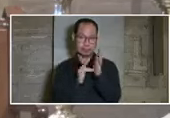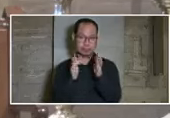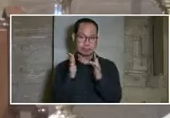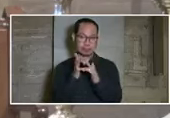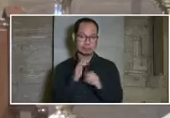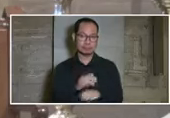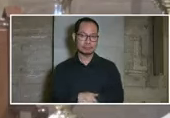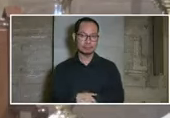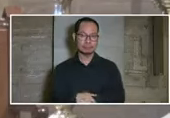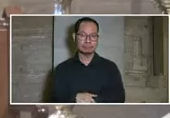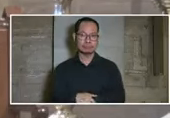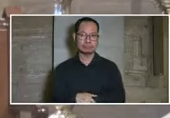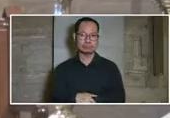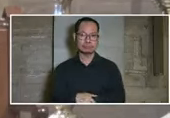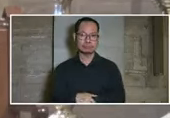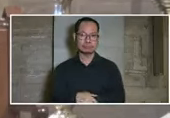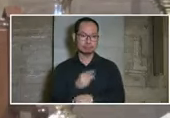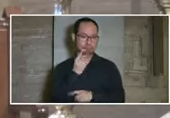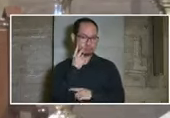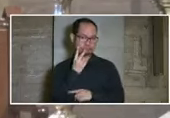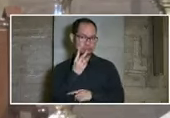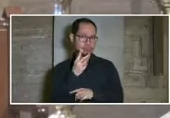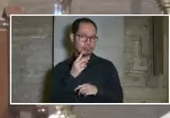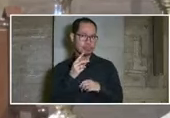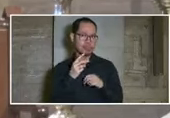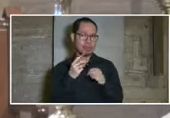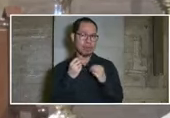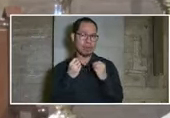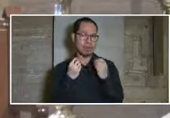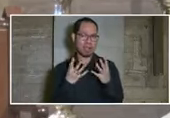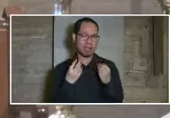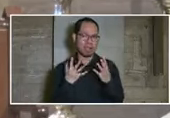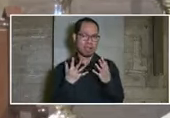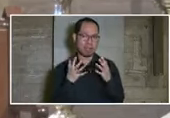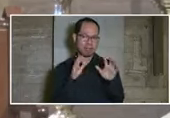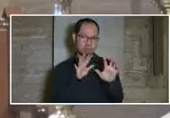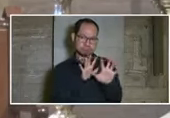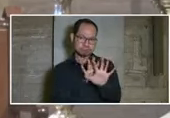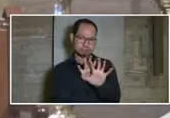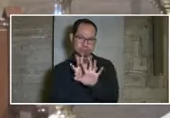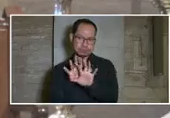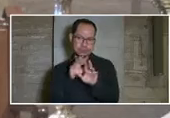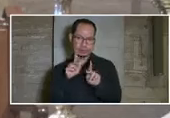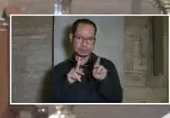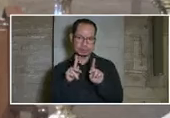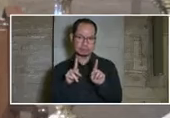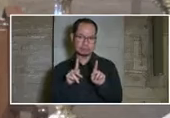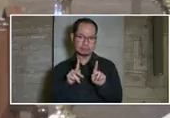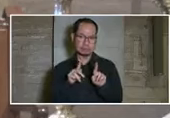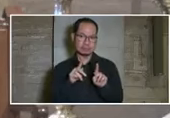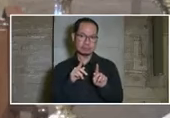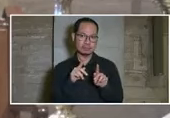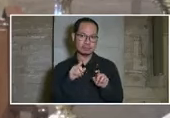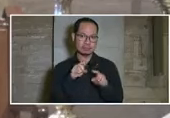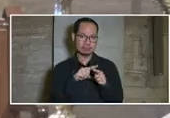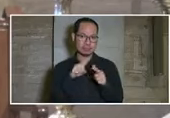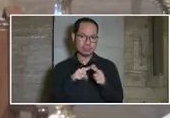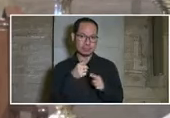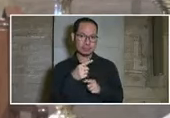Jesus, "You see how the crowd is pressing upon you, and yet you ask, 'Who touched